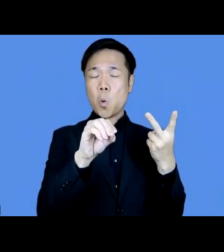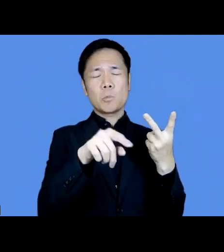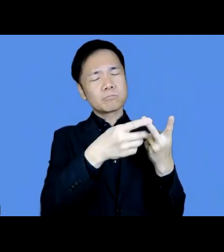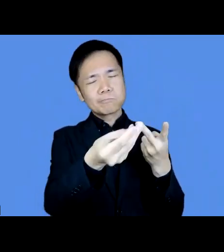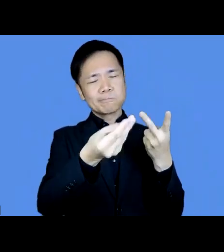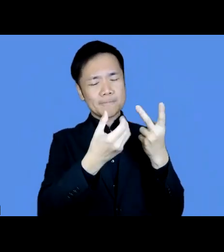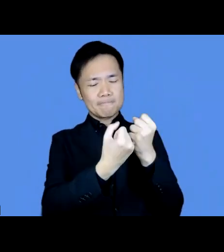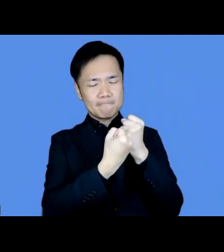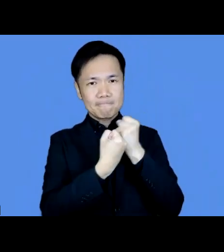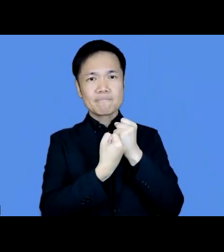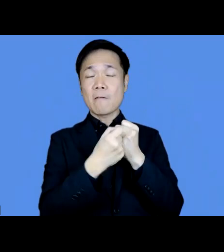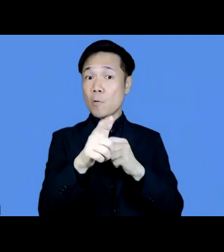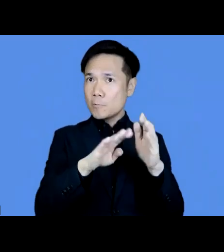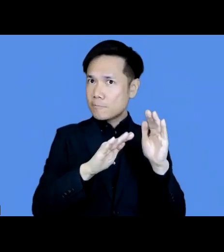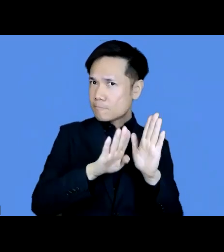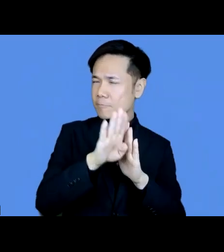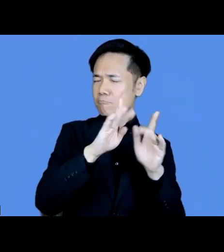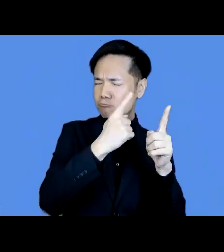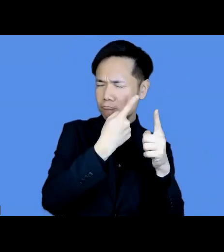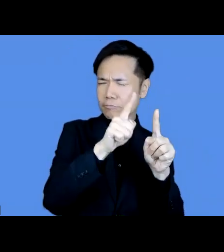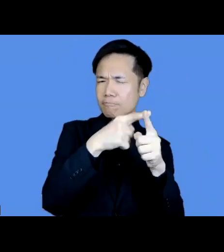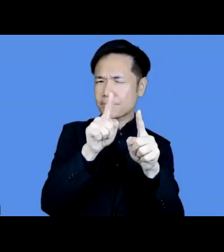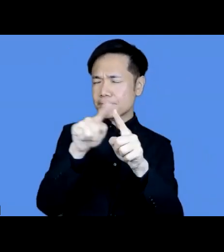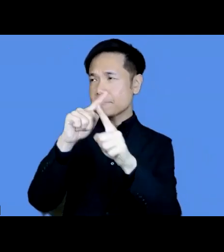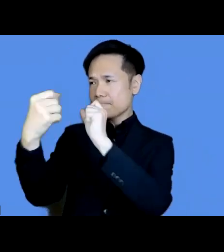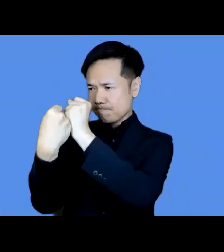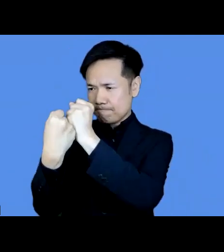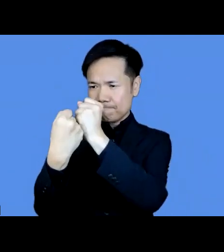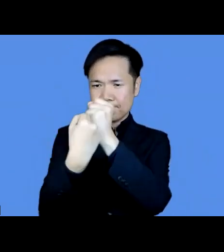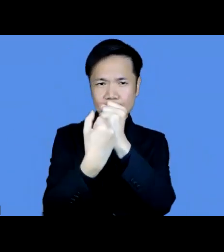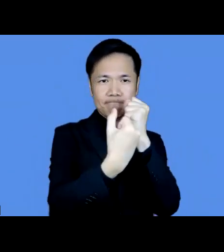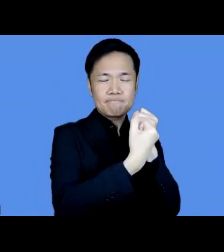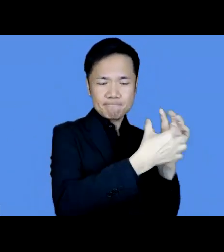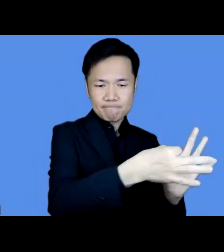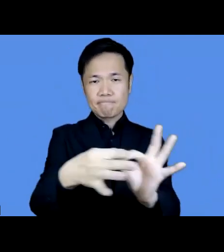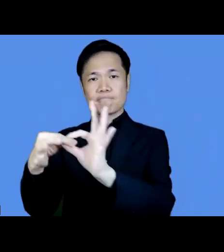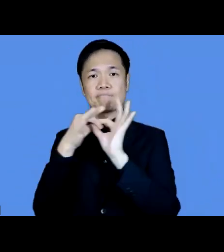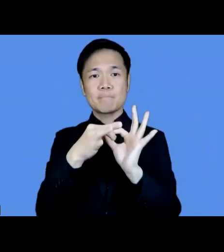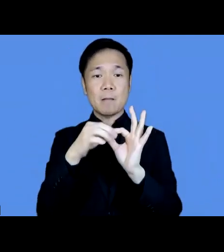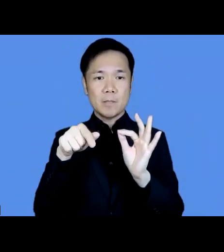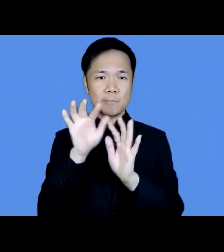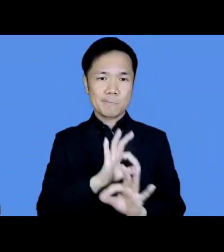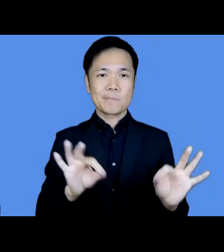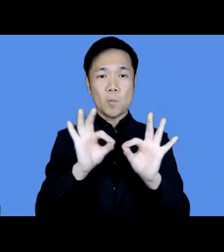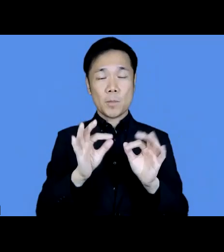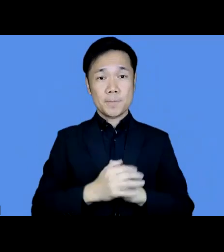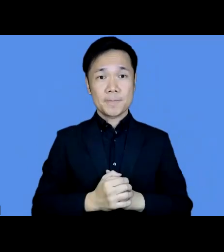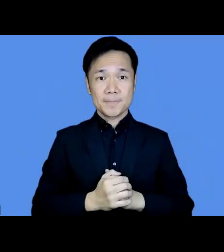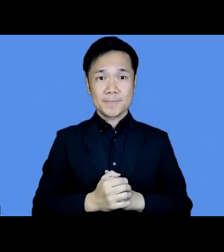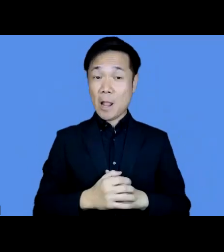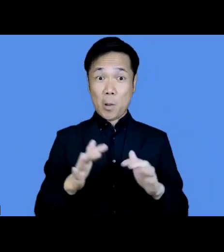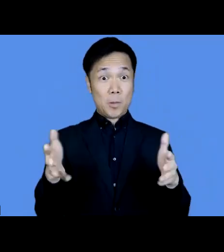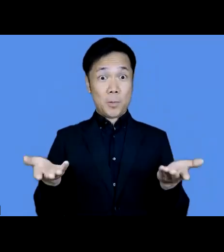disability and development, et cetera, et cetera. So I think the fact that we are